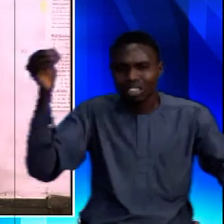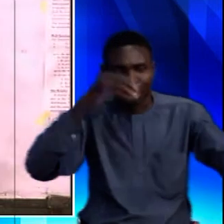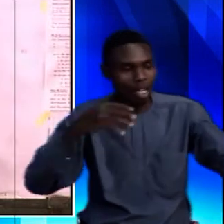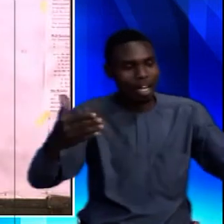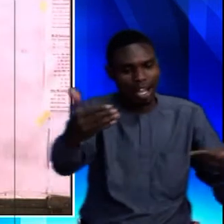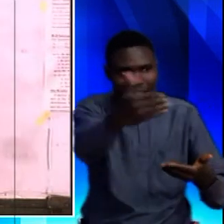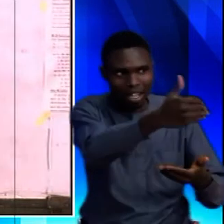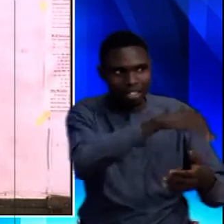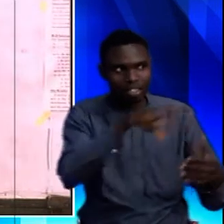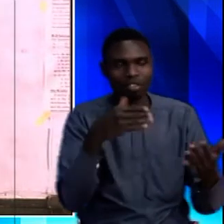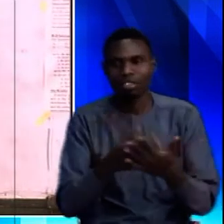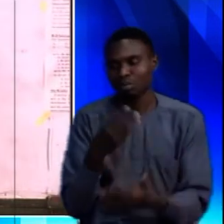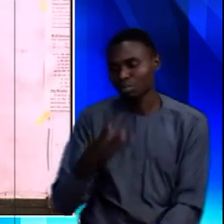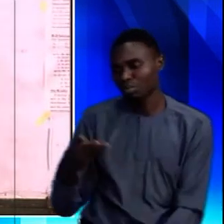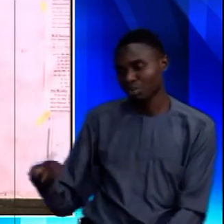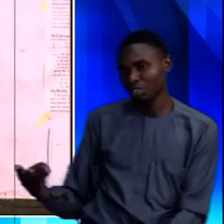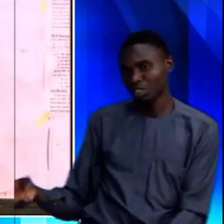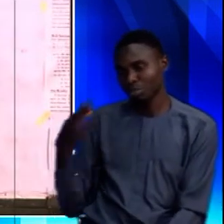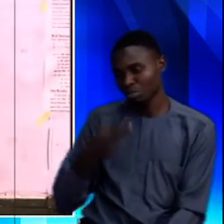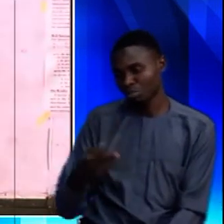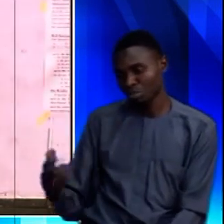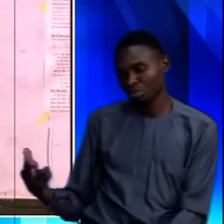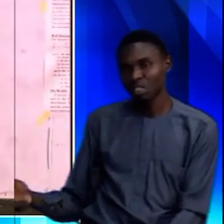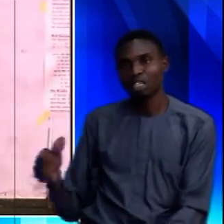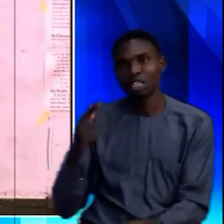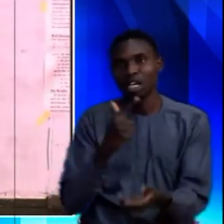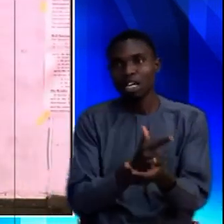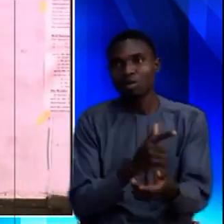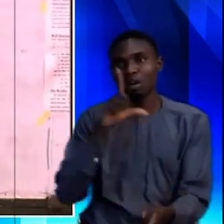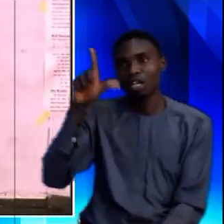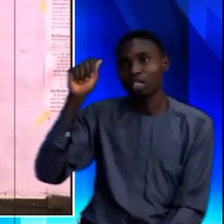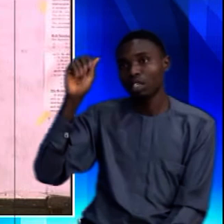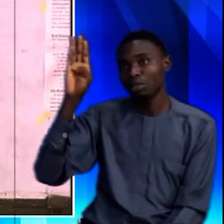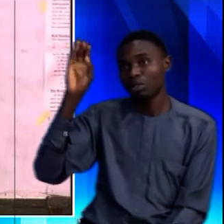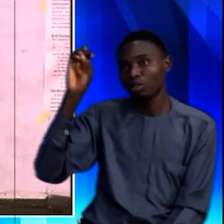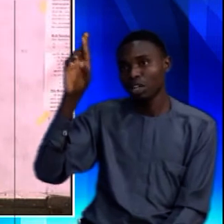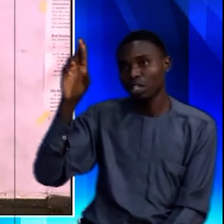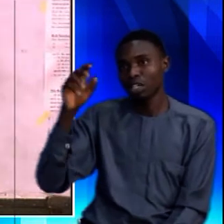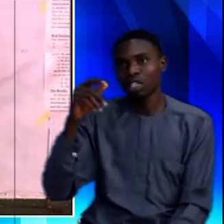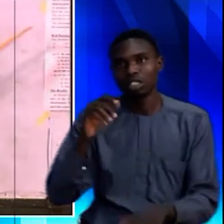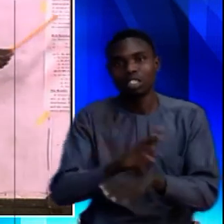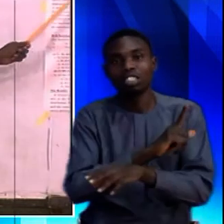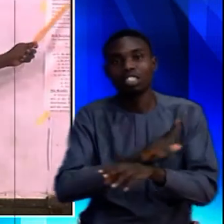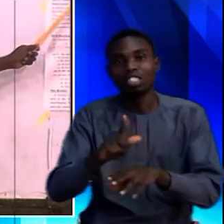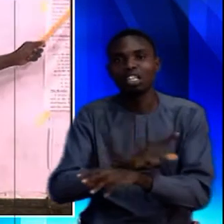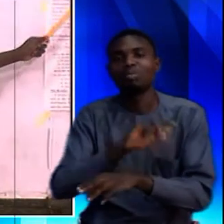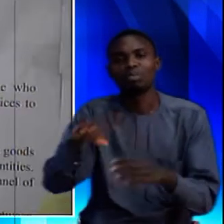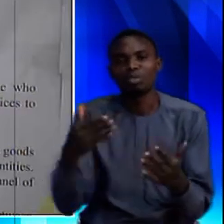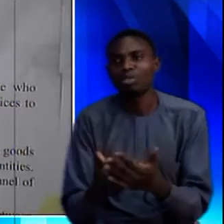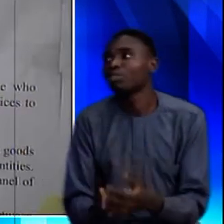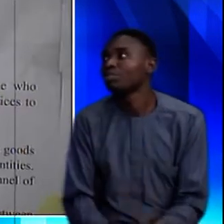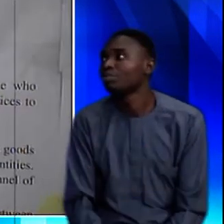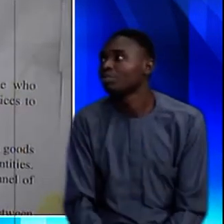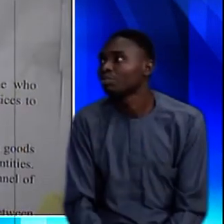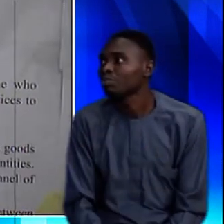of production, we're talking about the land, labor, capital, and the entrepreneur. Now, the factors of